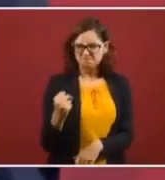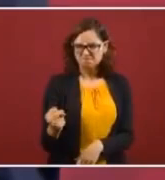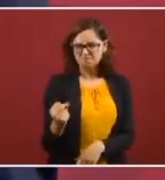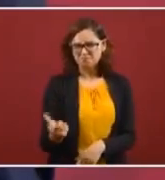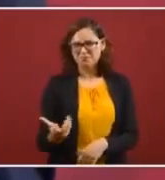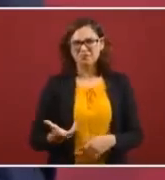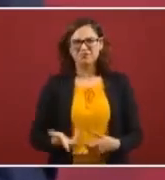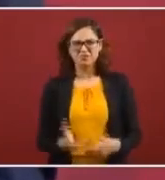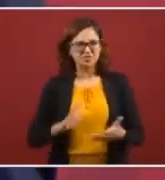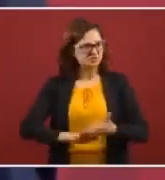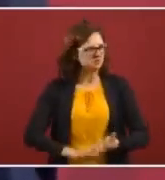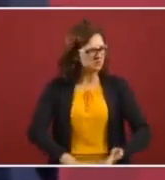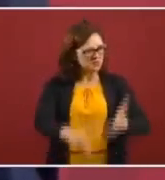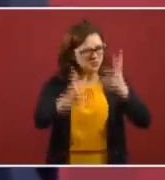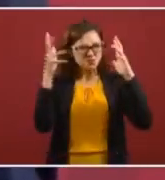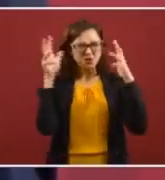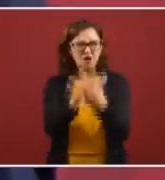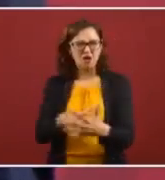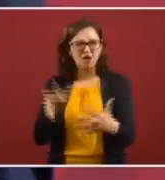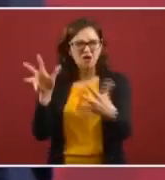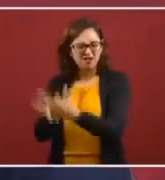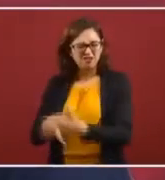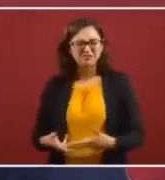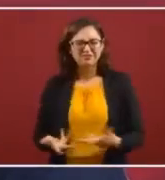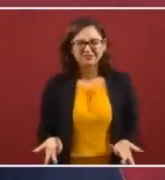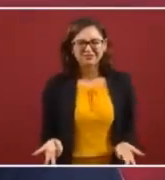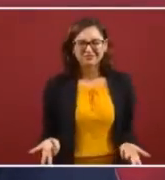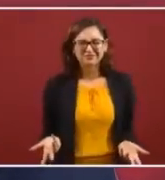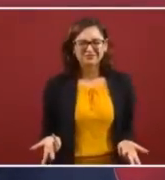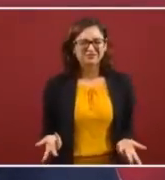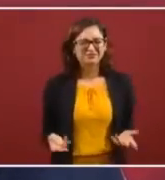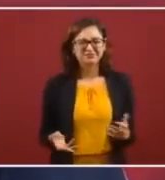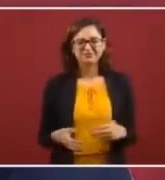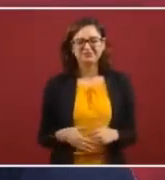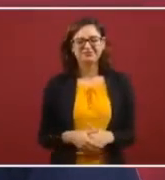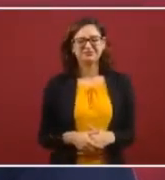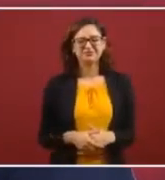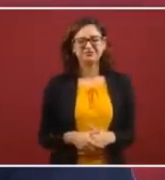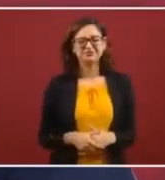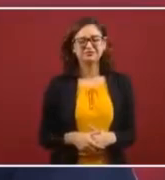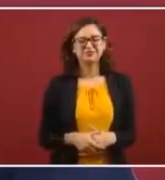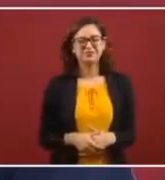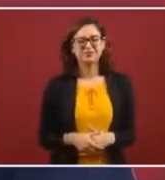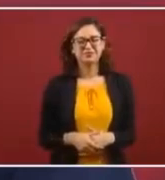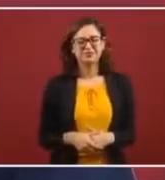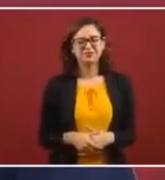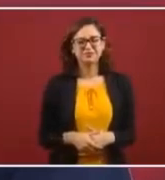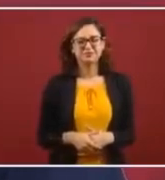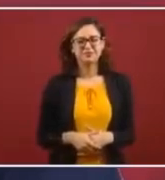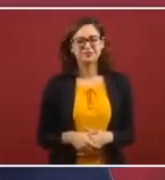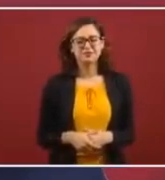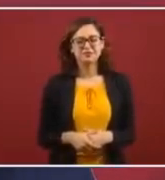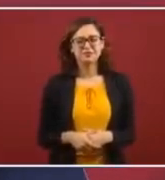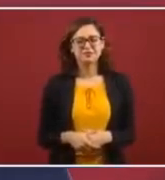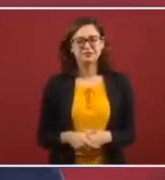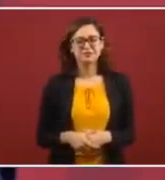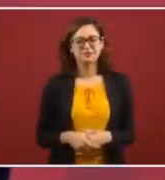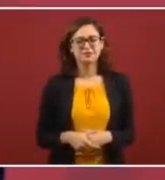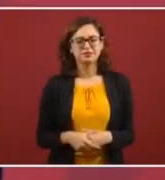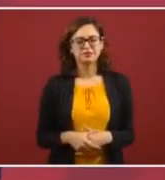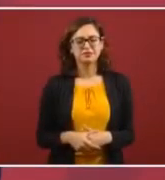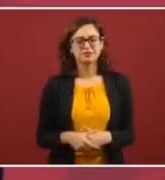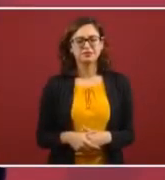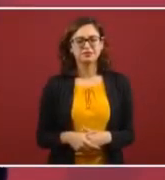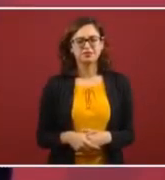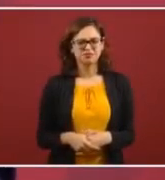so they were the news media was asking us to have a hard hand, a strong hand, and violence,